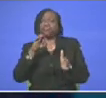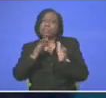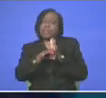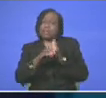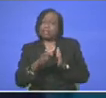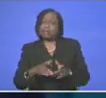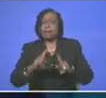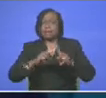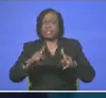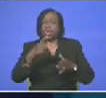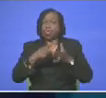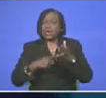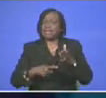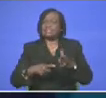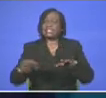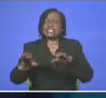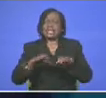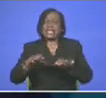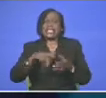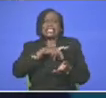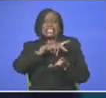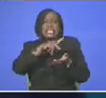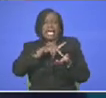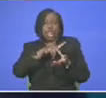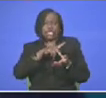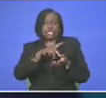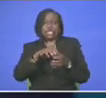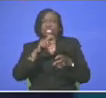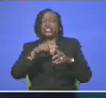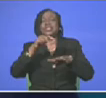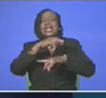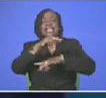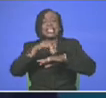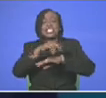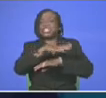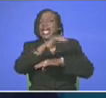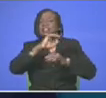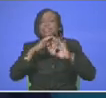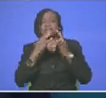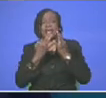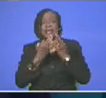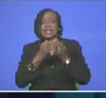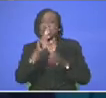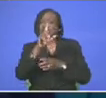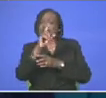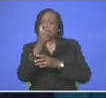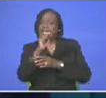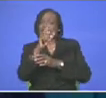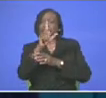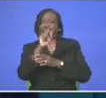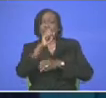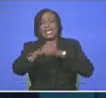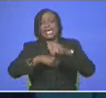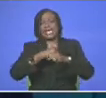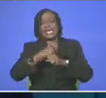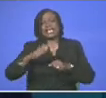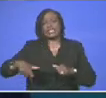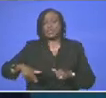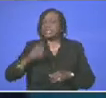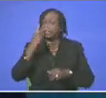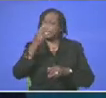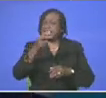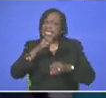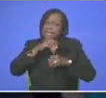psychologically, not only to that family, but to the nation. And then we see the impact 10, 20 years later, and then we wonder